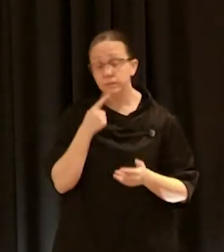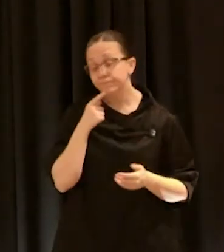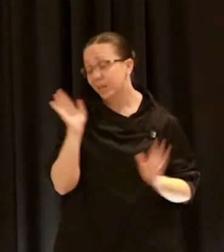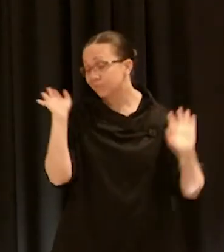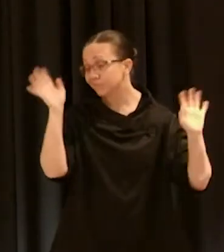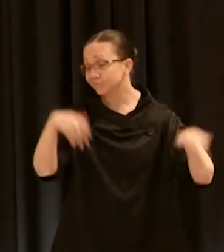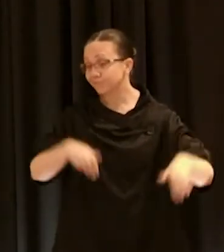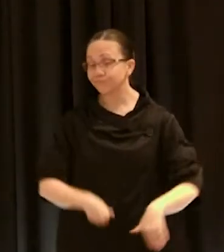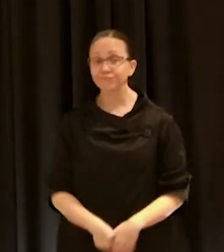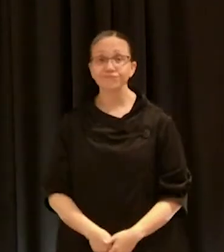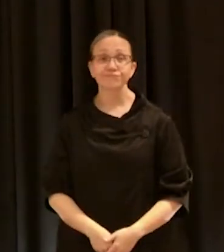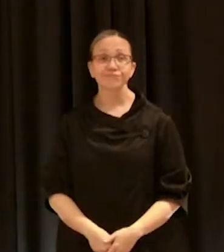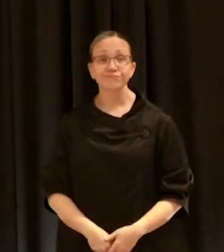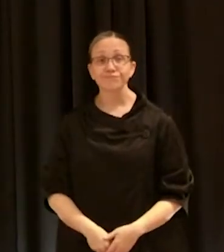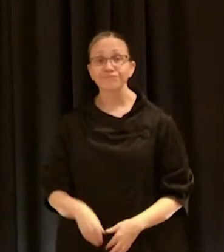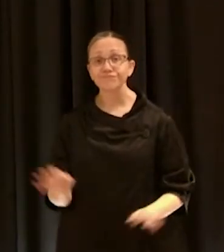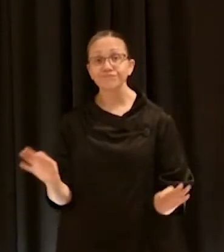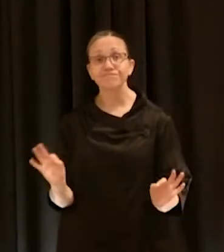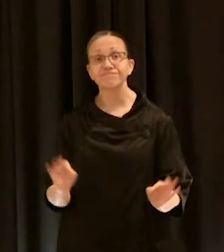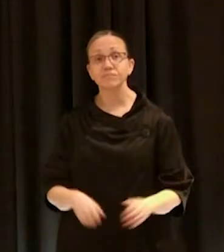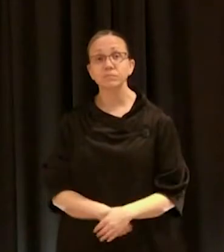well, no big deal.